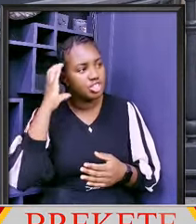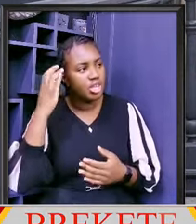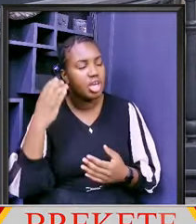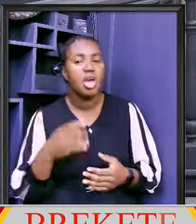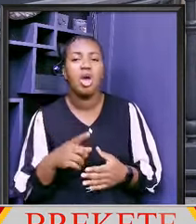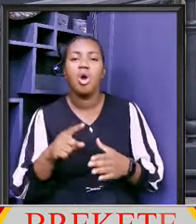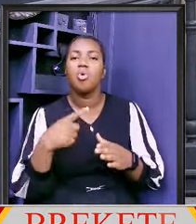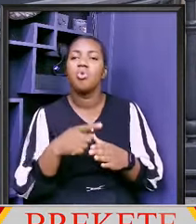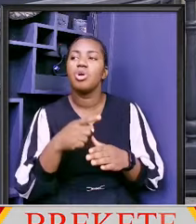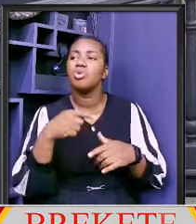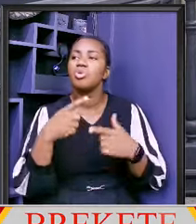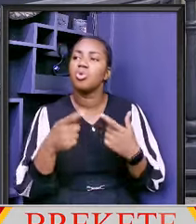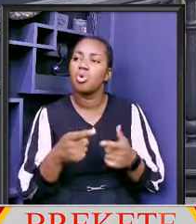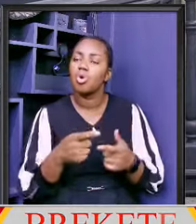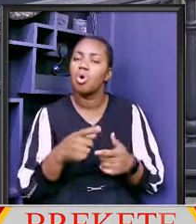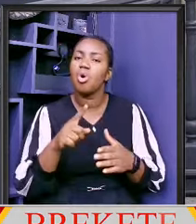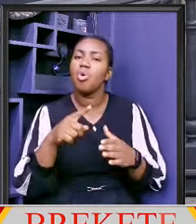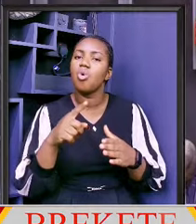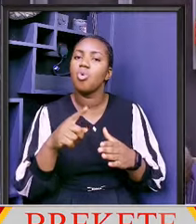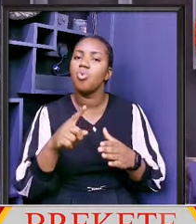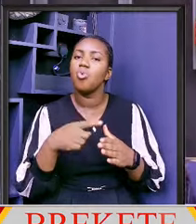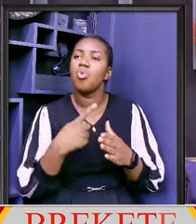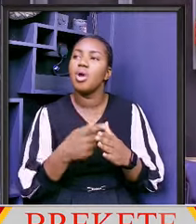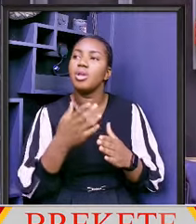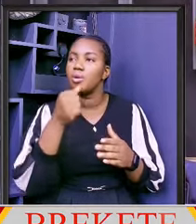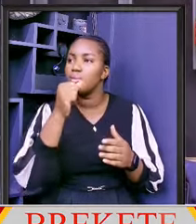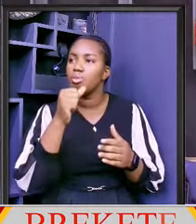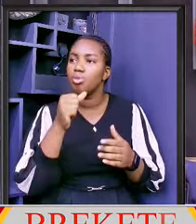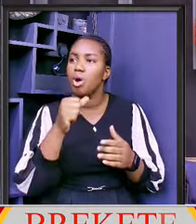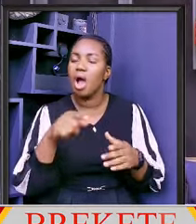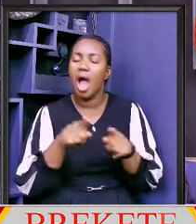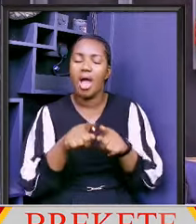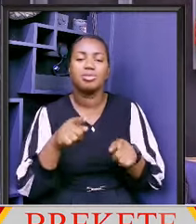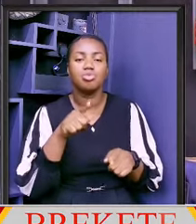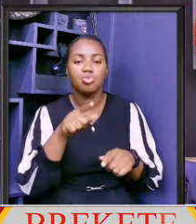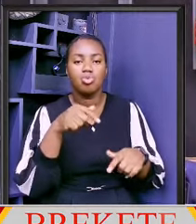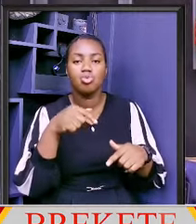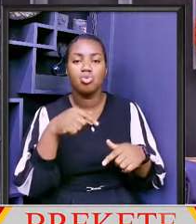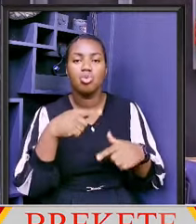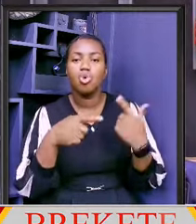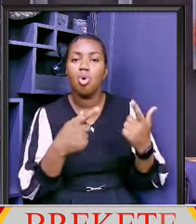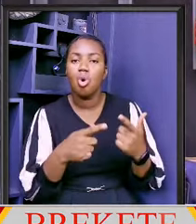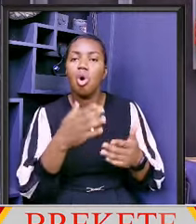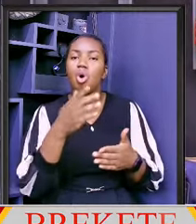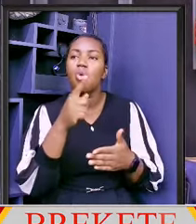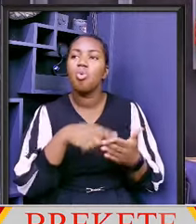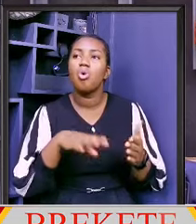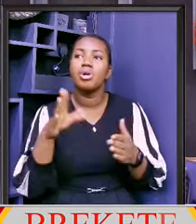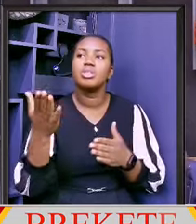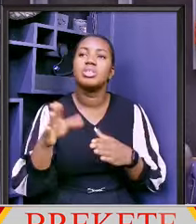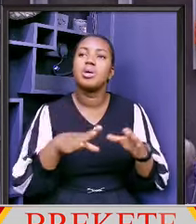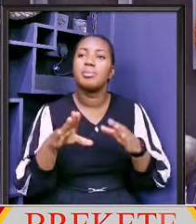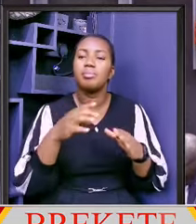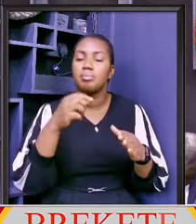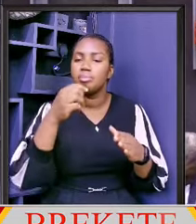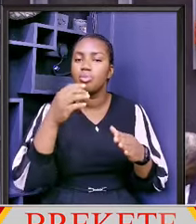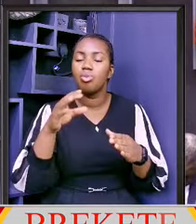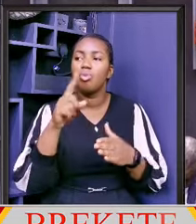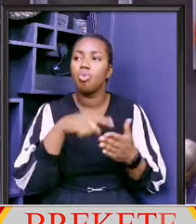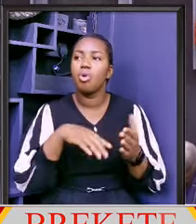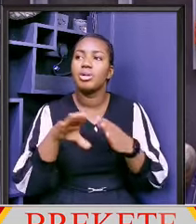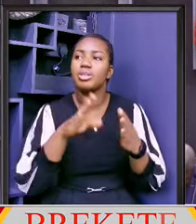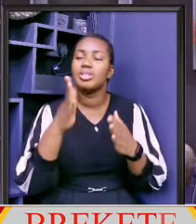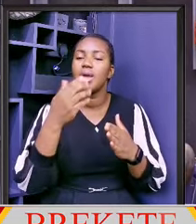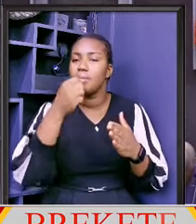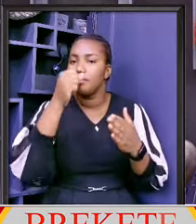waiting them promise you and waiting happen because time don't work. Thank you very much. As you go, he gave me 100,000 naira for my transportation that I will give my wife